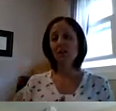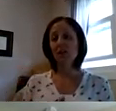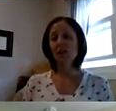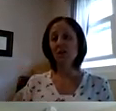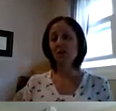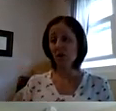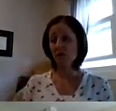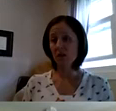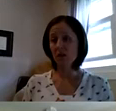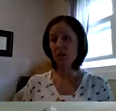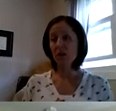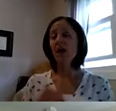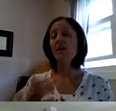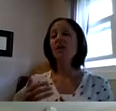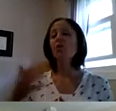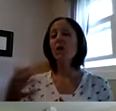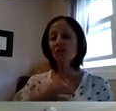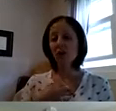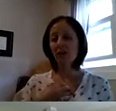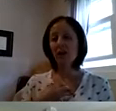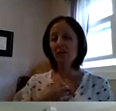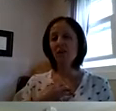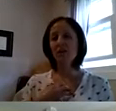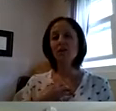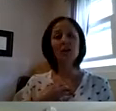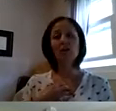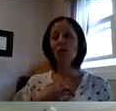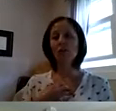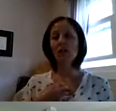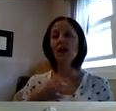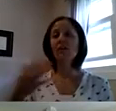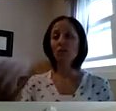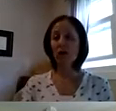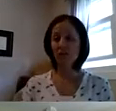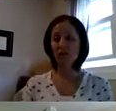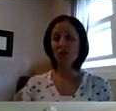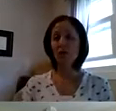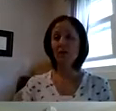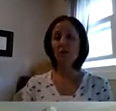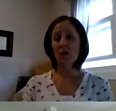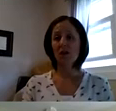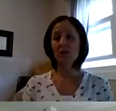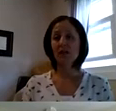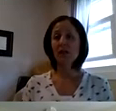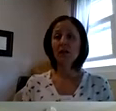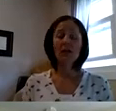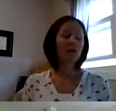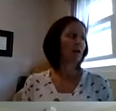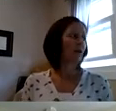CARES funding can be spent in, and that we track that funding very closely, as well as you as a